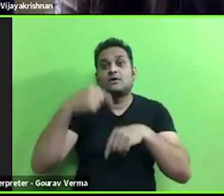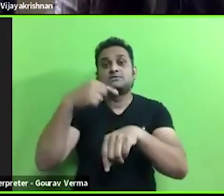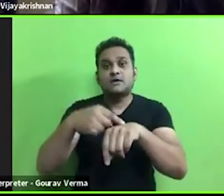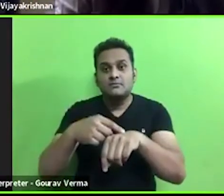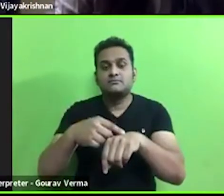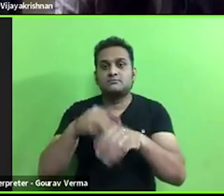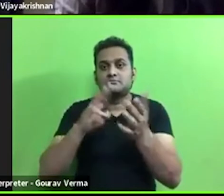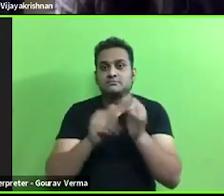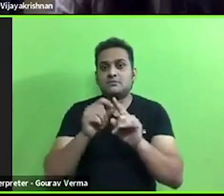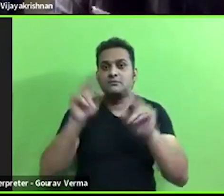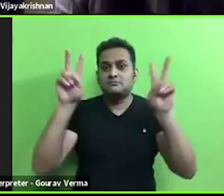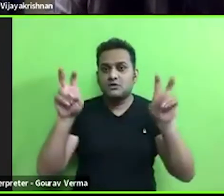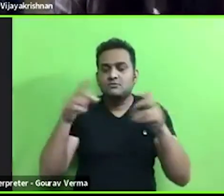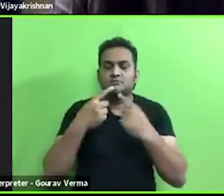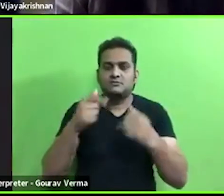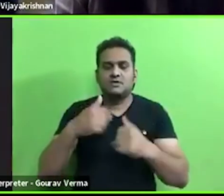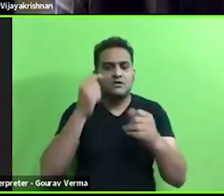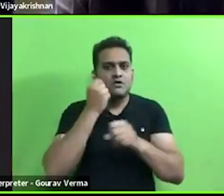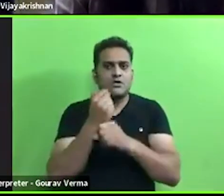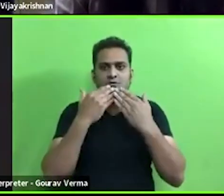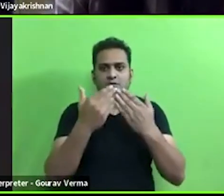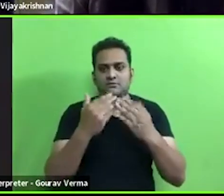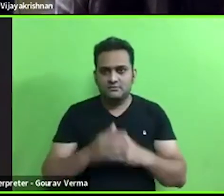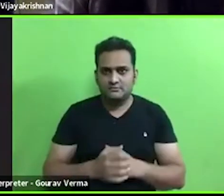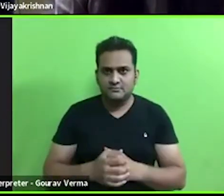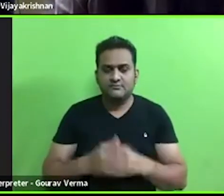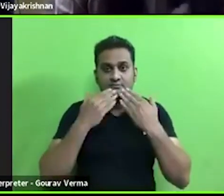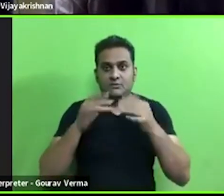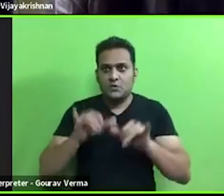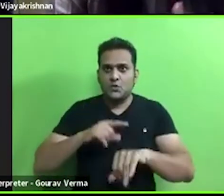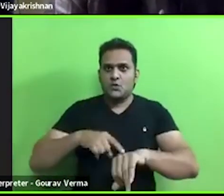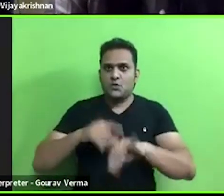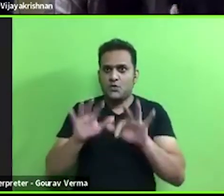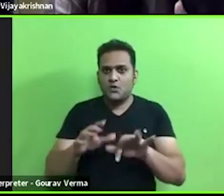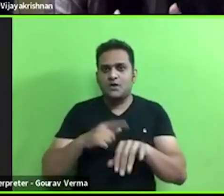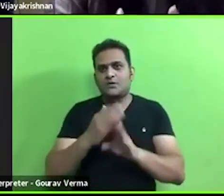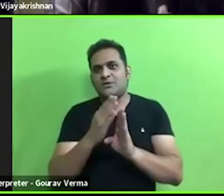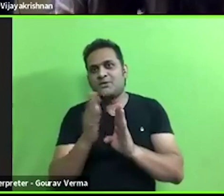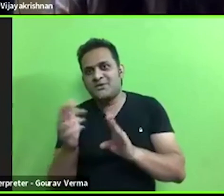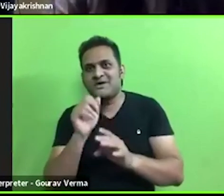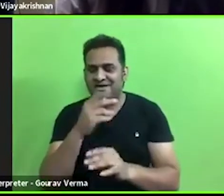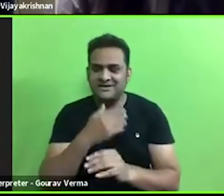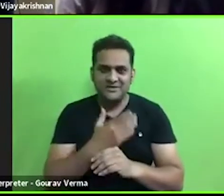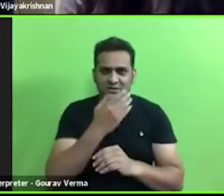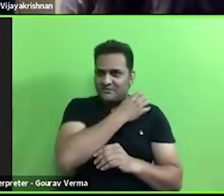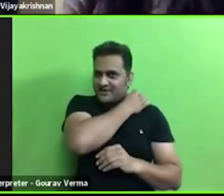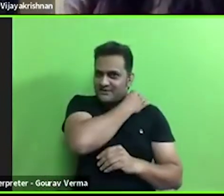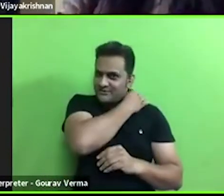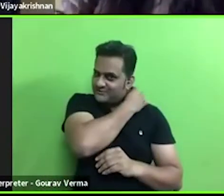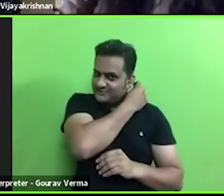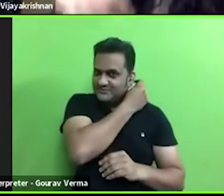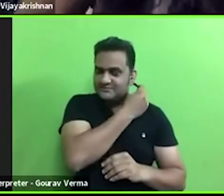MAP Talk. Thank you. Gaurav, thank you as well for also staying on much longer than anticipated. No